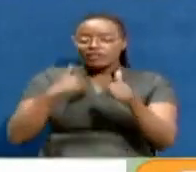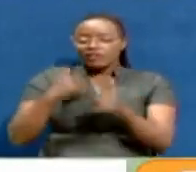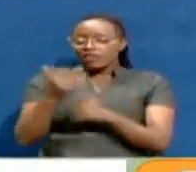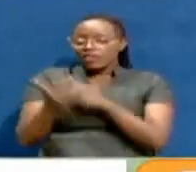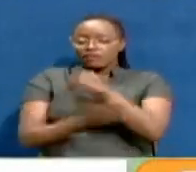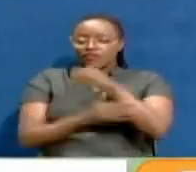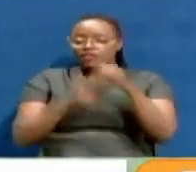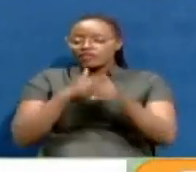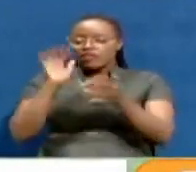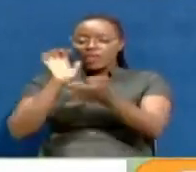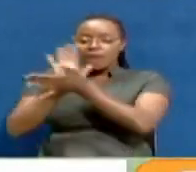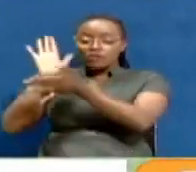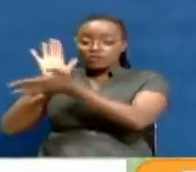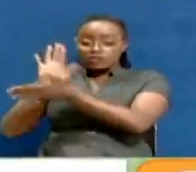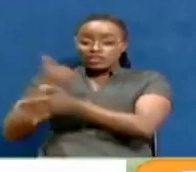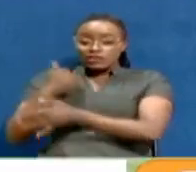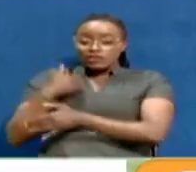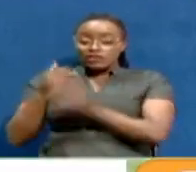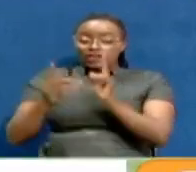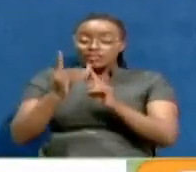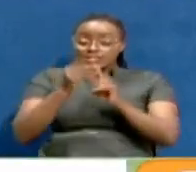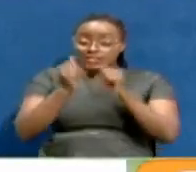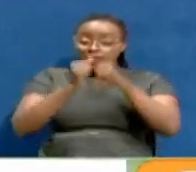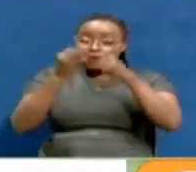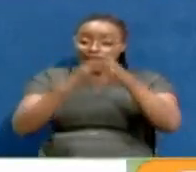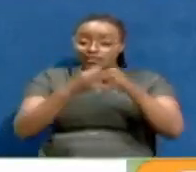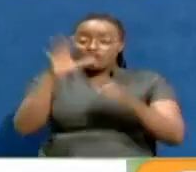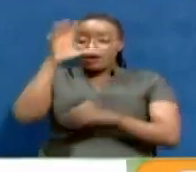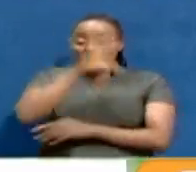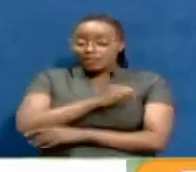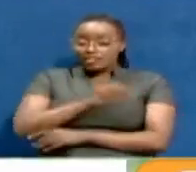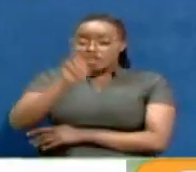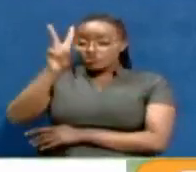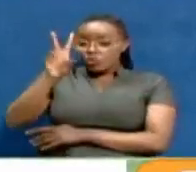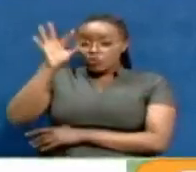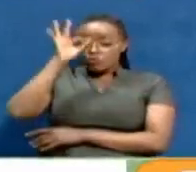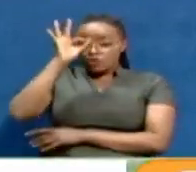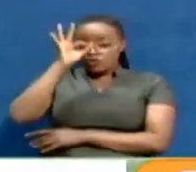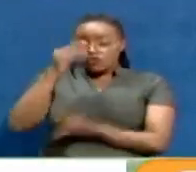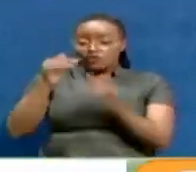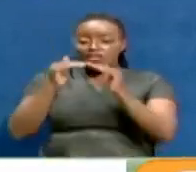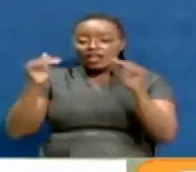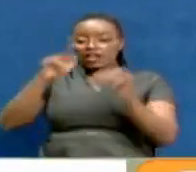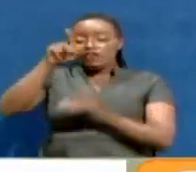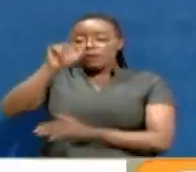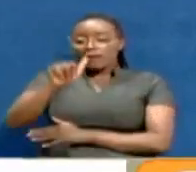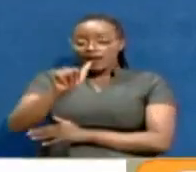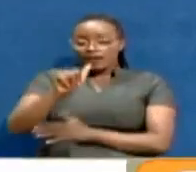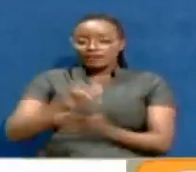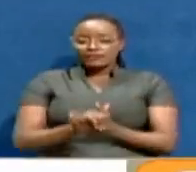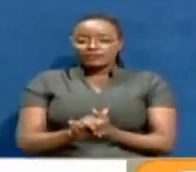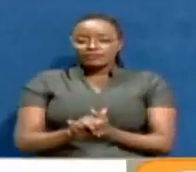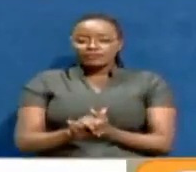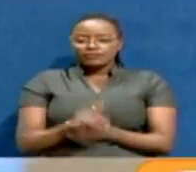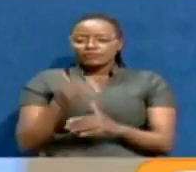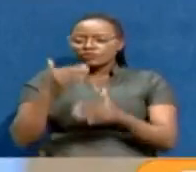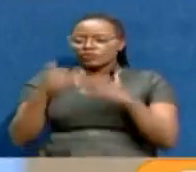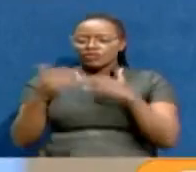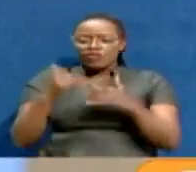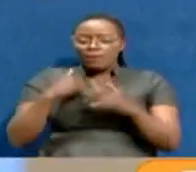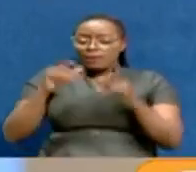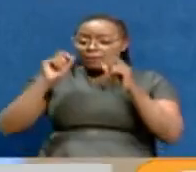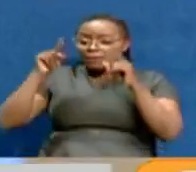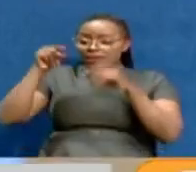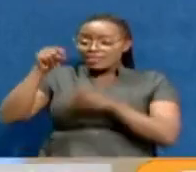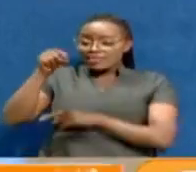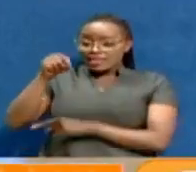by 2 bogeys at hole number 10 and 18. He missed the cut by 2 shots, bowing out at level par. What I've come to realize about